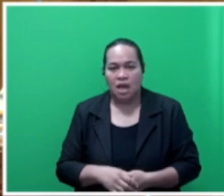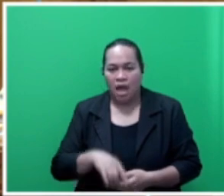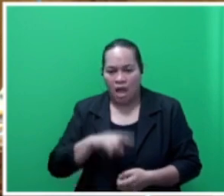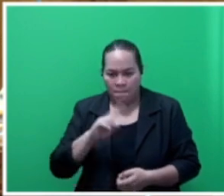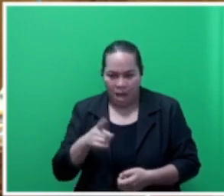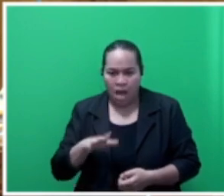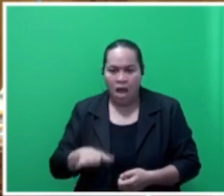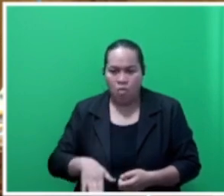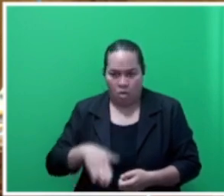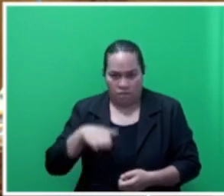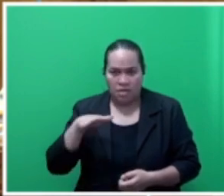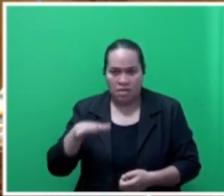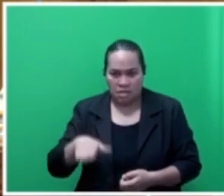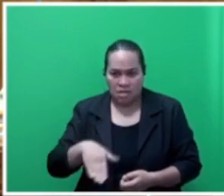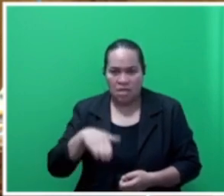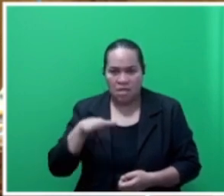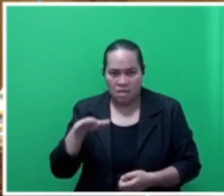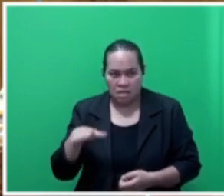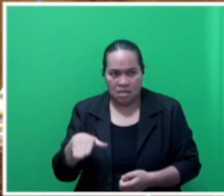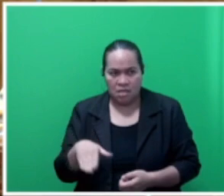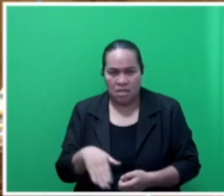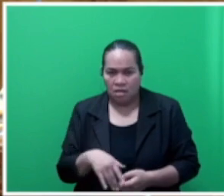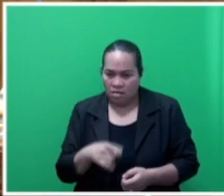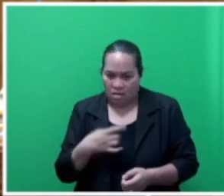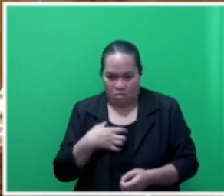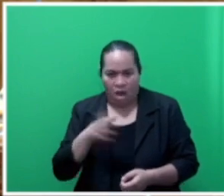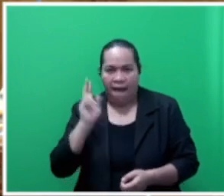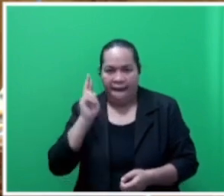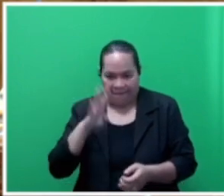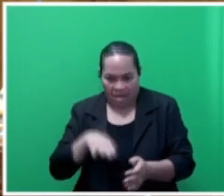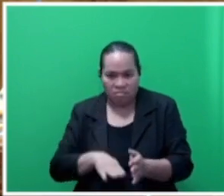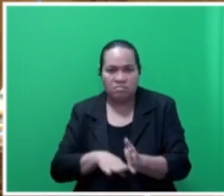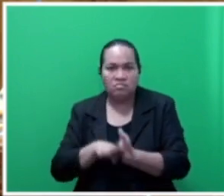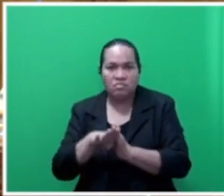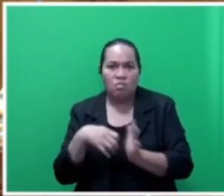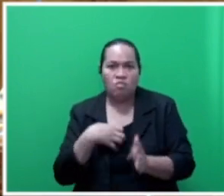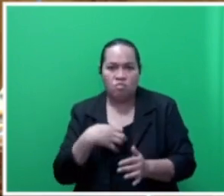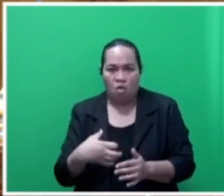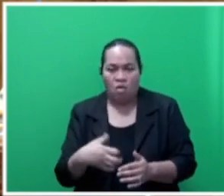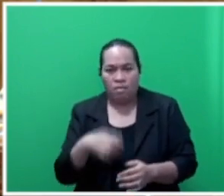poverty is on the increase again, sir.